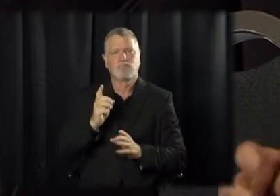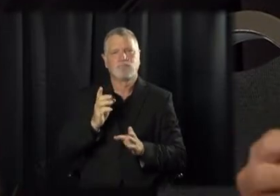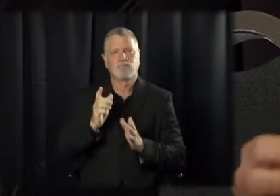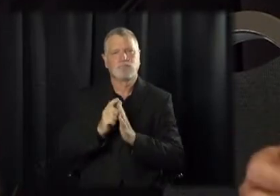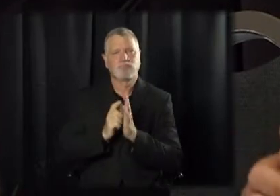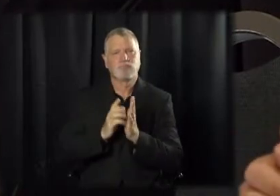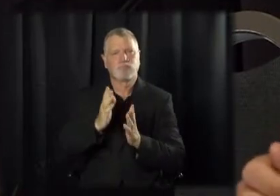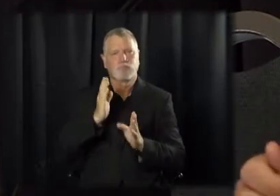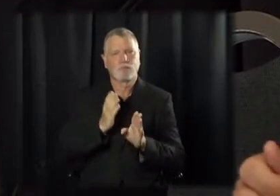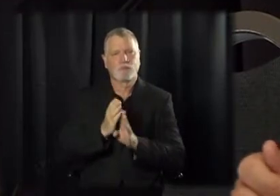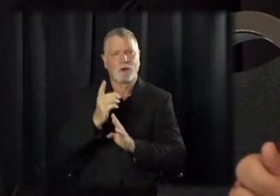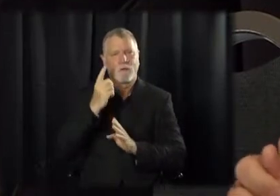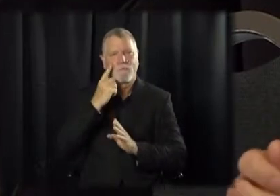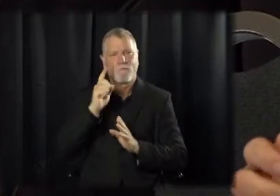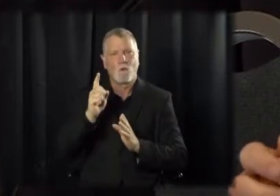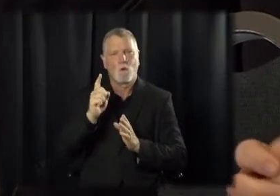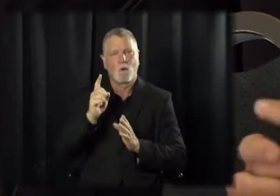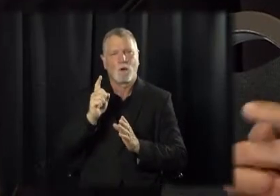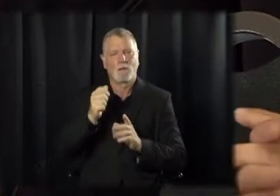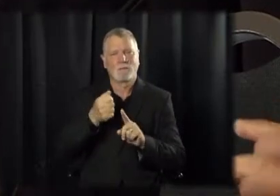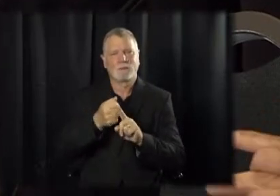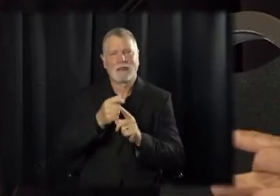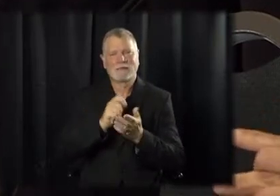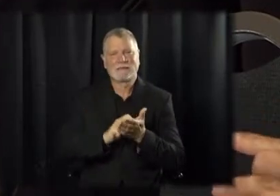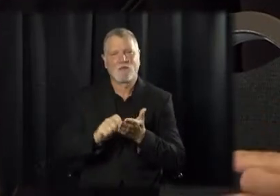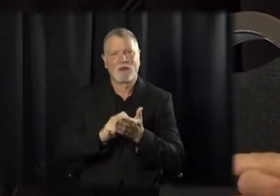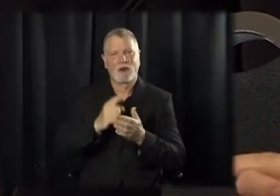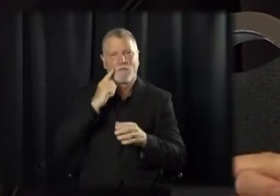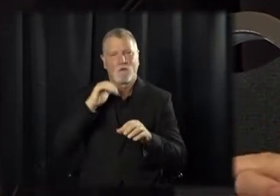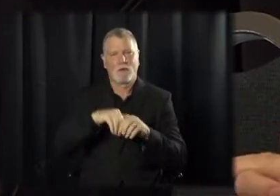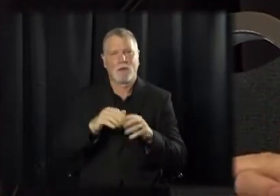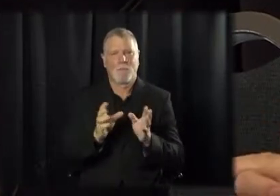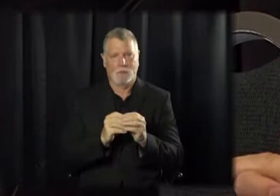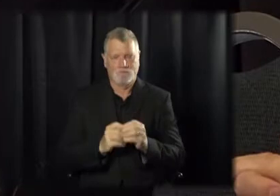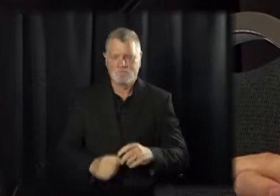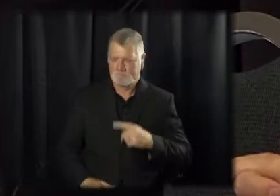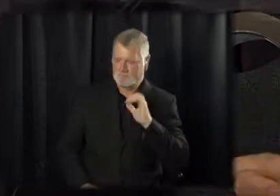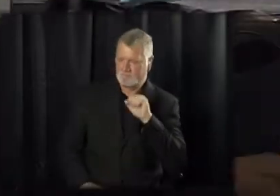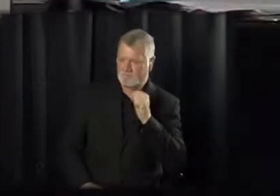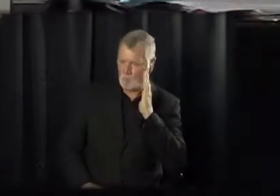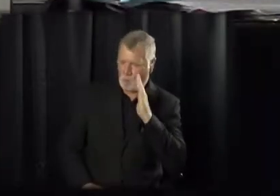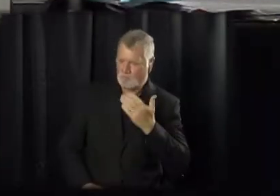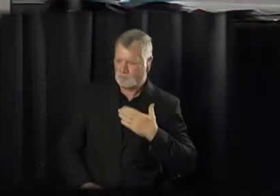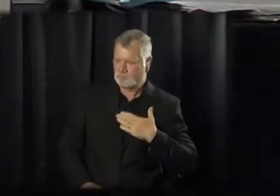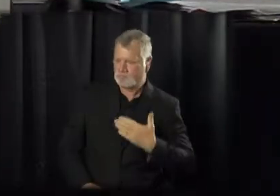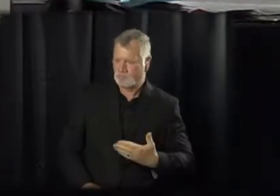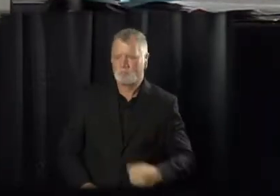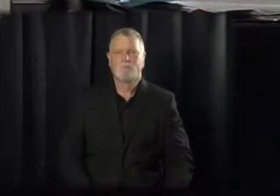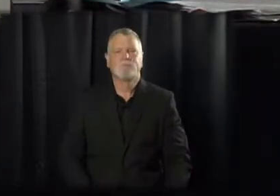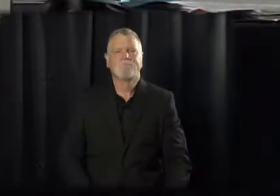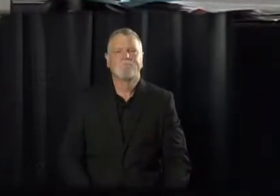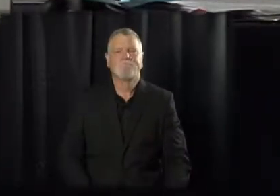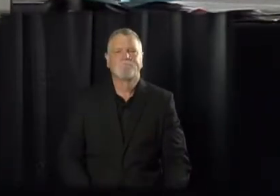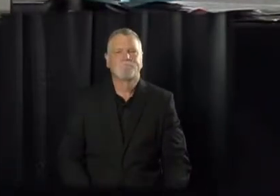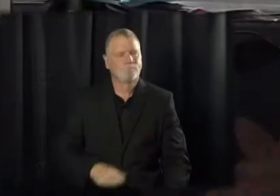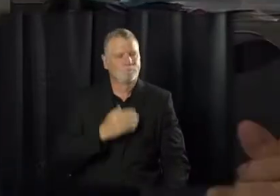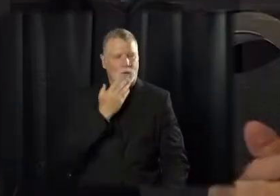as usual, serve as Secretary for the meeting. Yes, I will. Thank you. Thank you, Jaime.